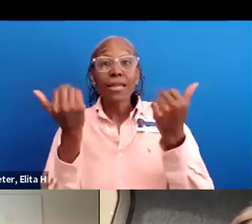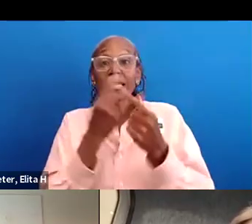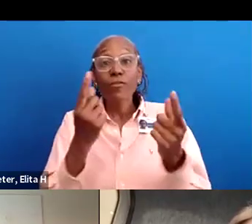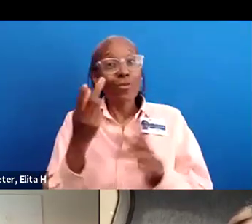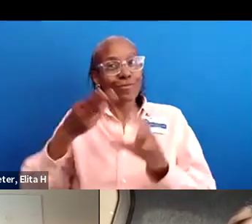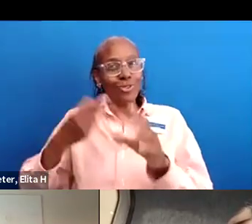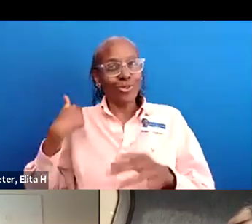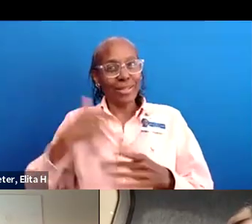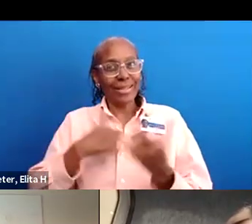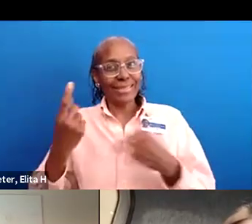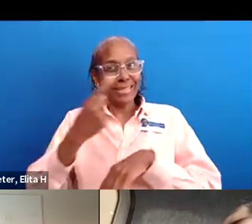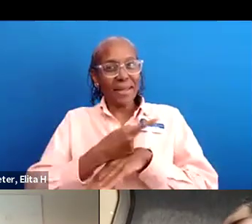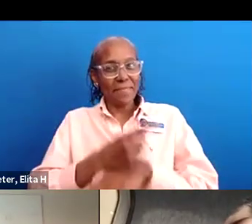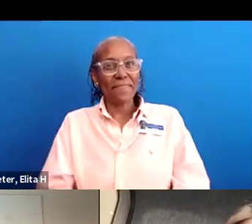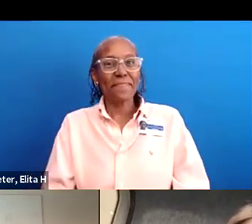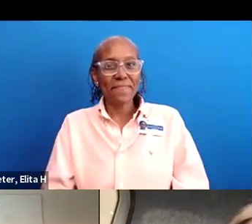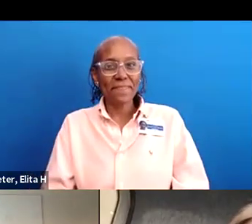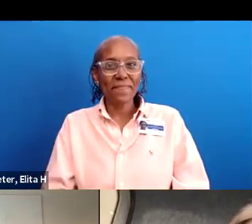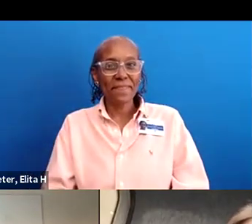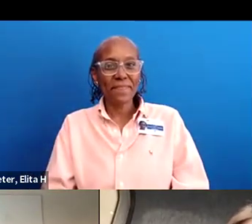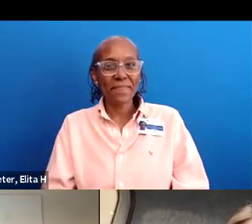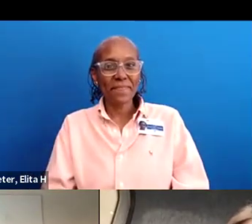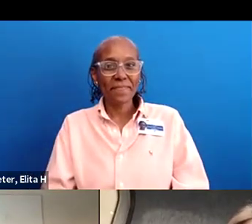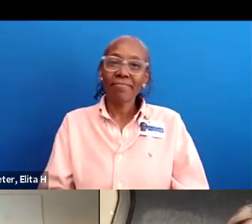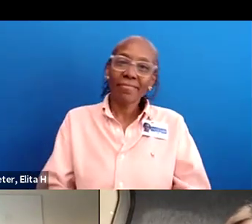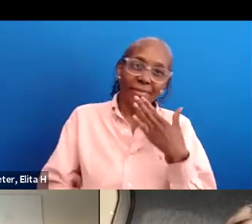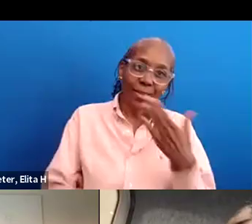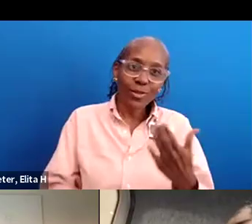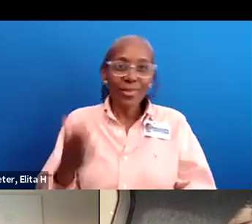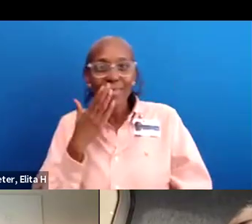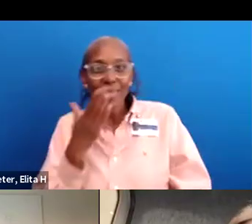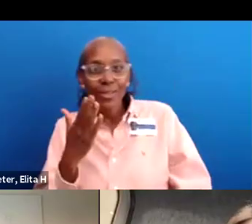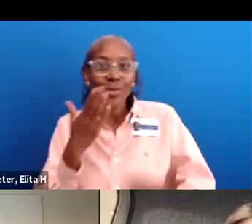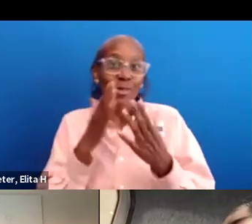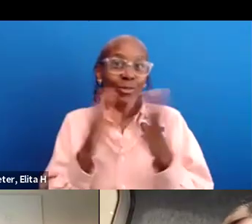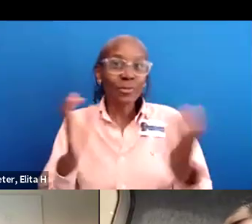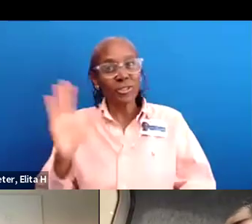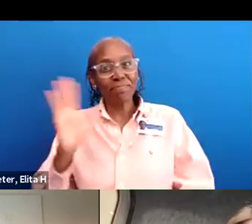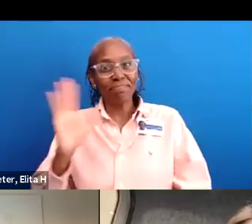for joining us today. Thank you. Thank Thanks so you. much.